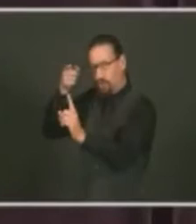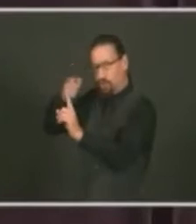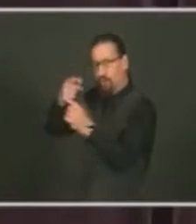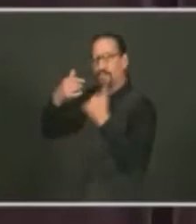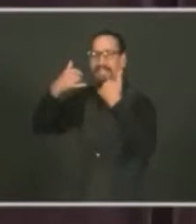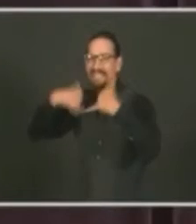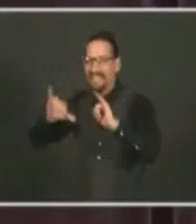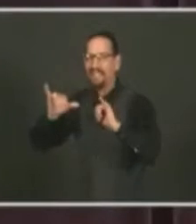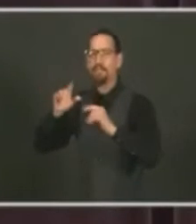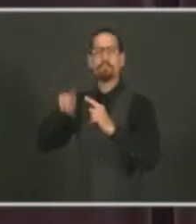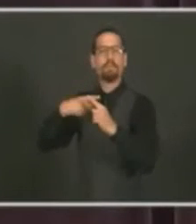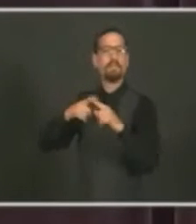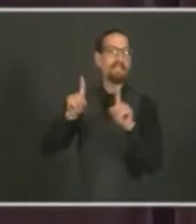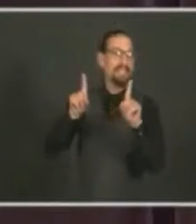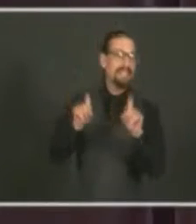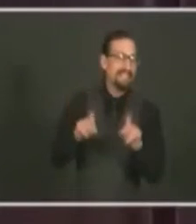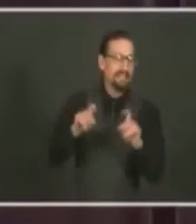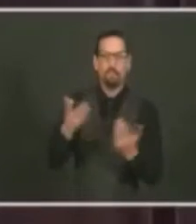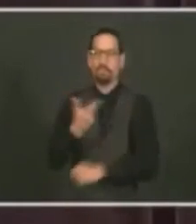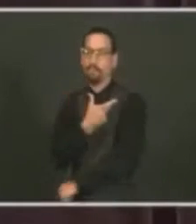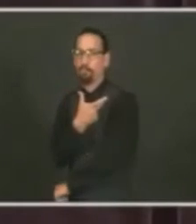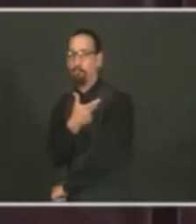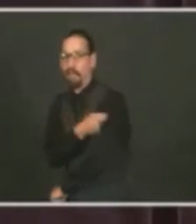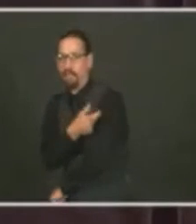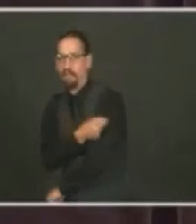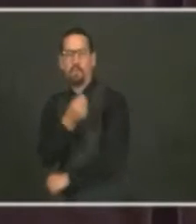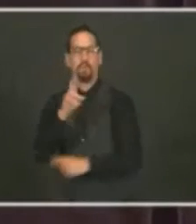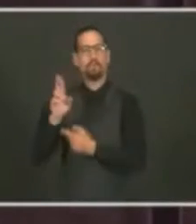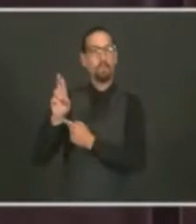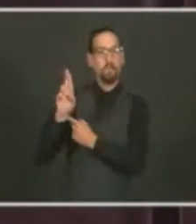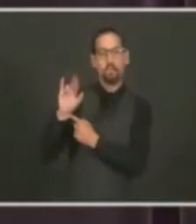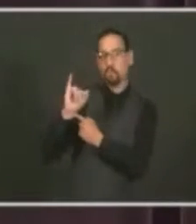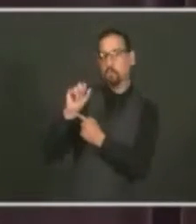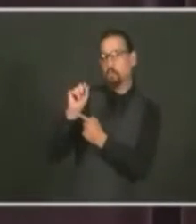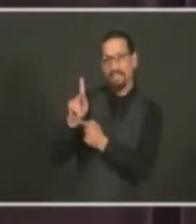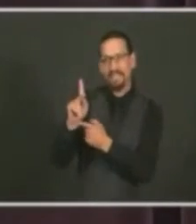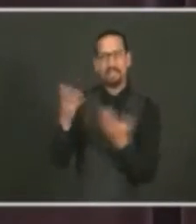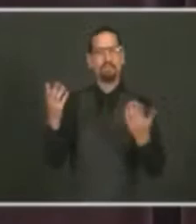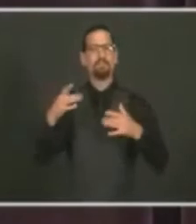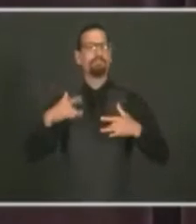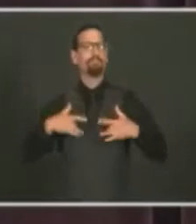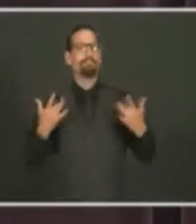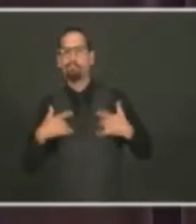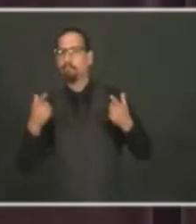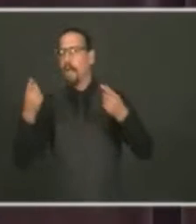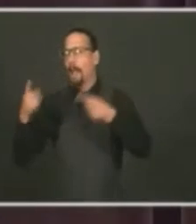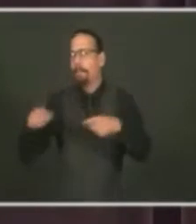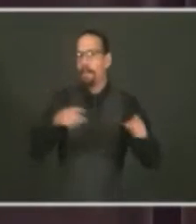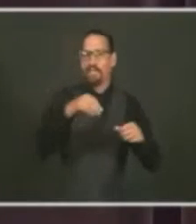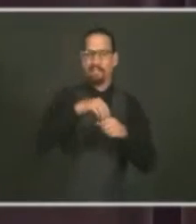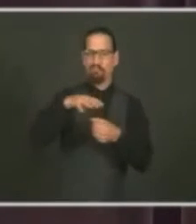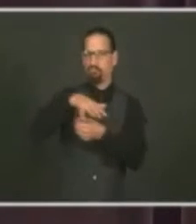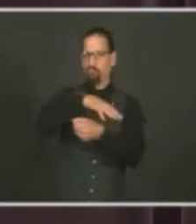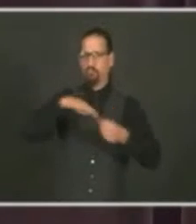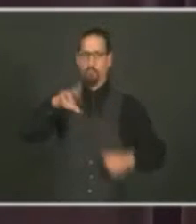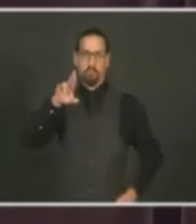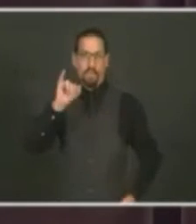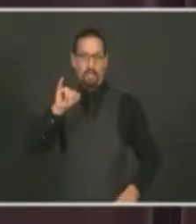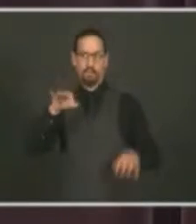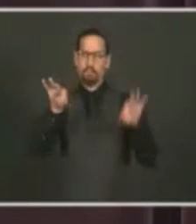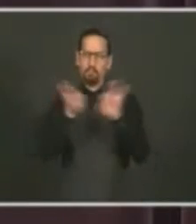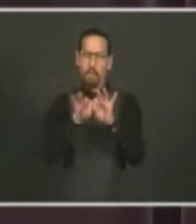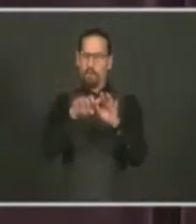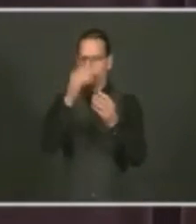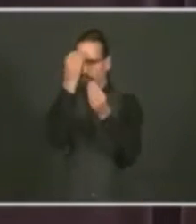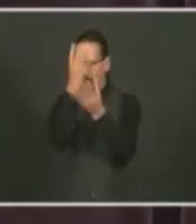vaccine, about the risks of coronavirus in Rhode Island. So I would encourage you to continue, please, to keep yourselves informed, to